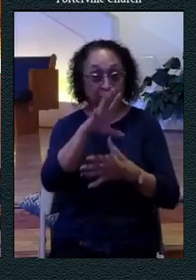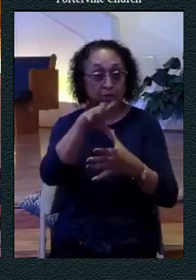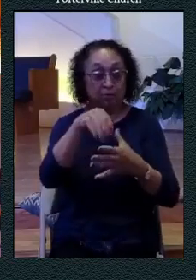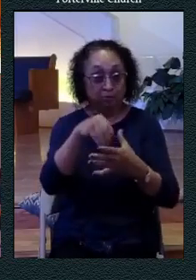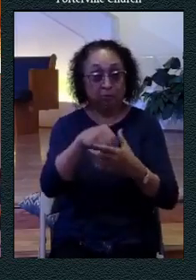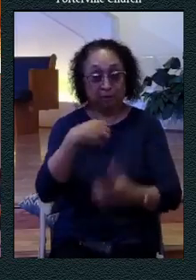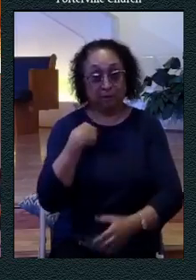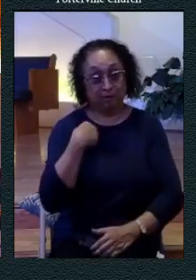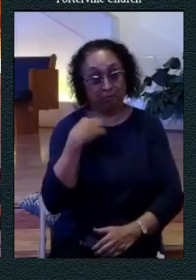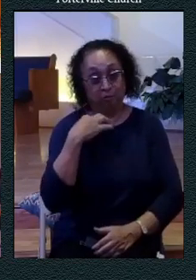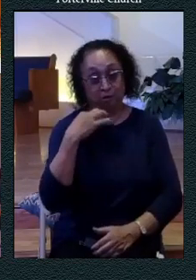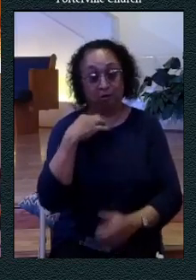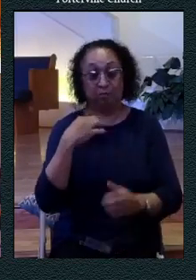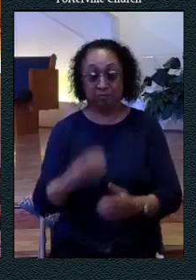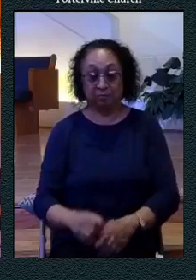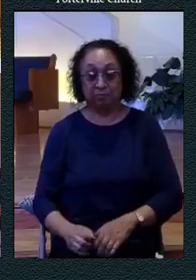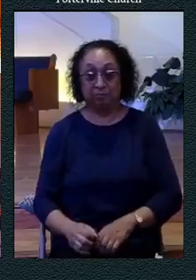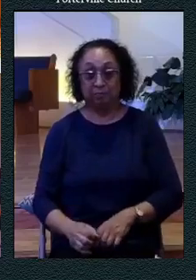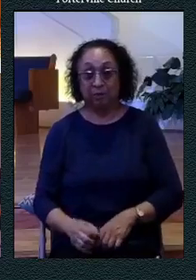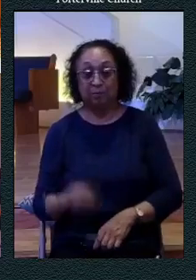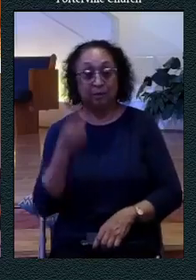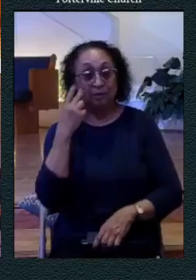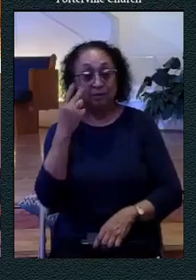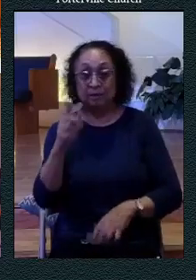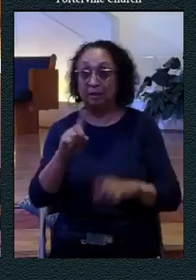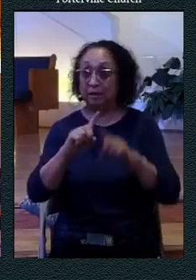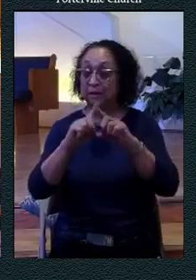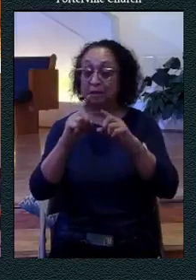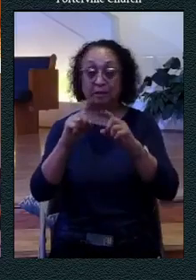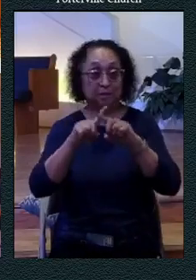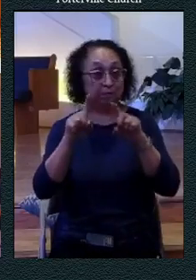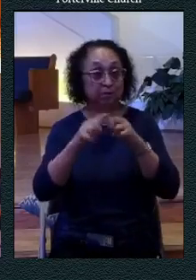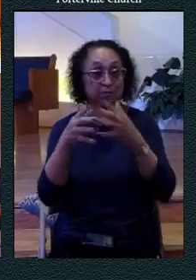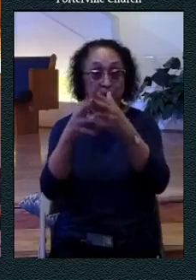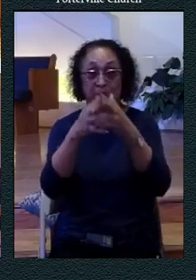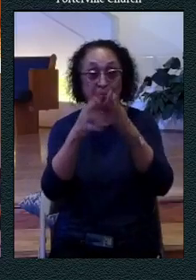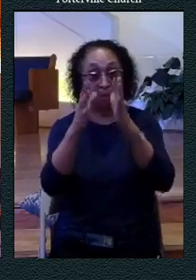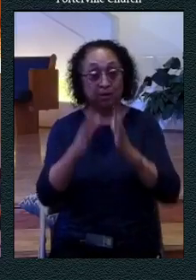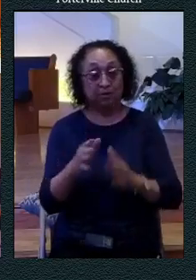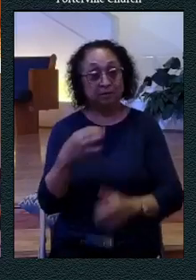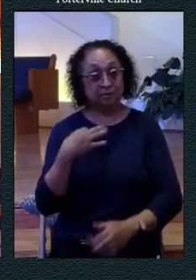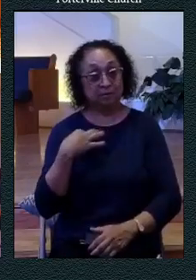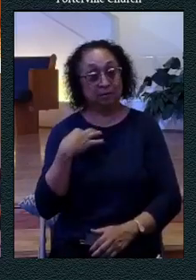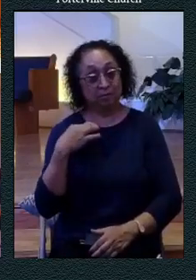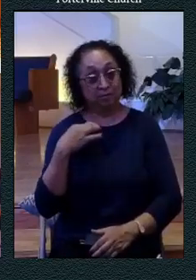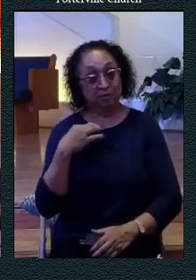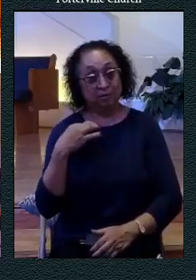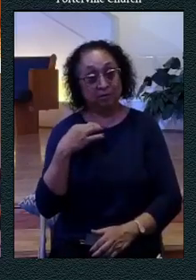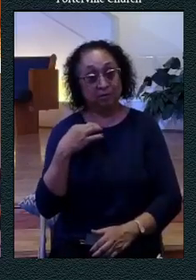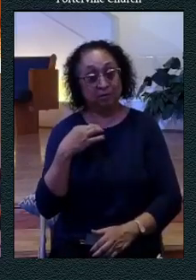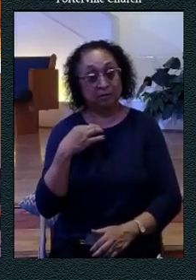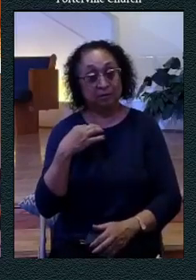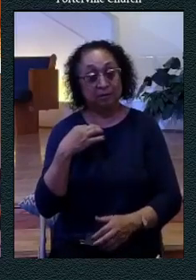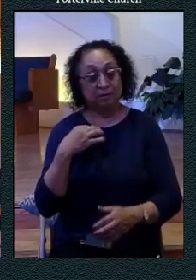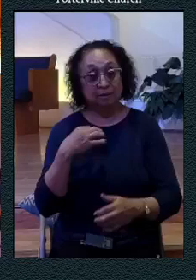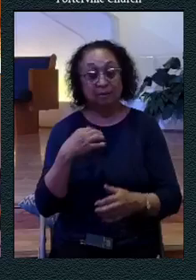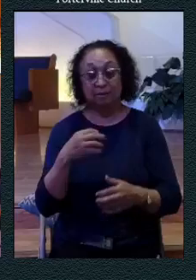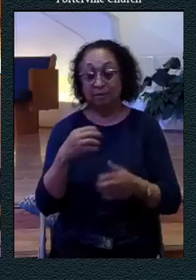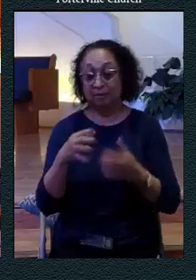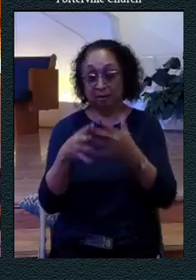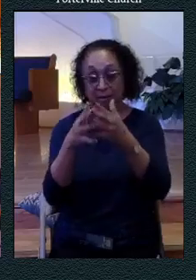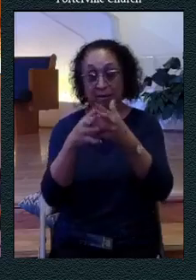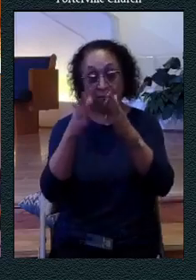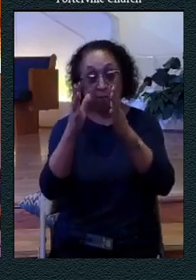look at the number of Americans that volunteered, and this was from a census done in 2018, the number of Americans that